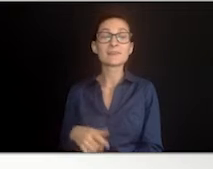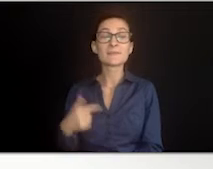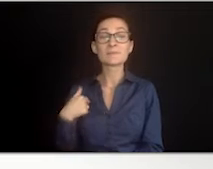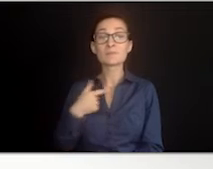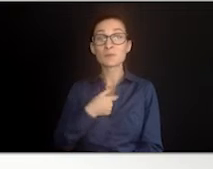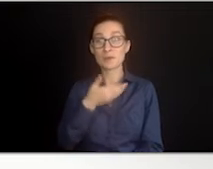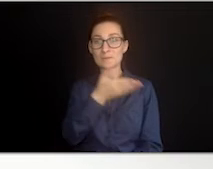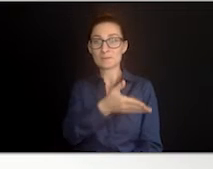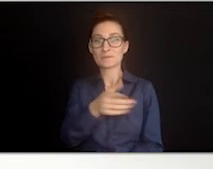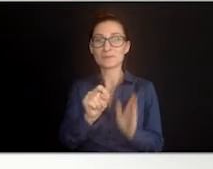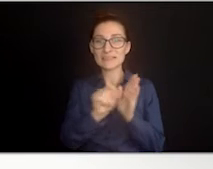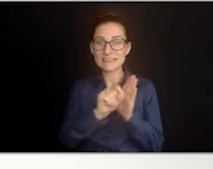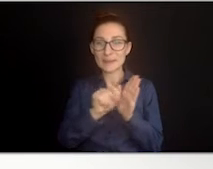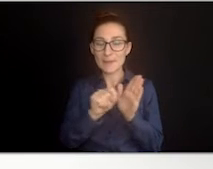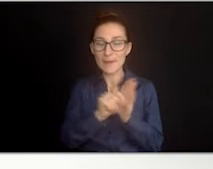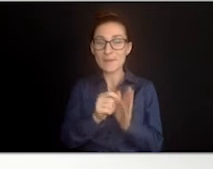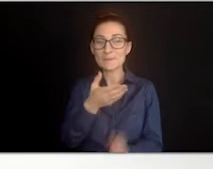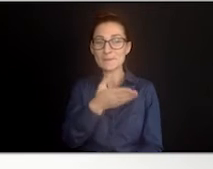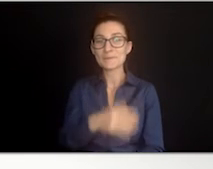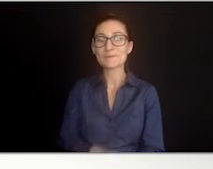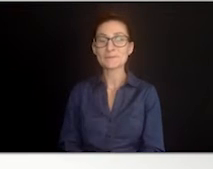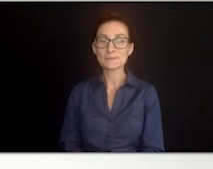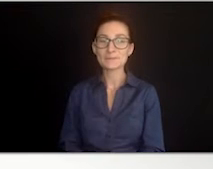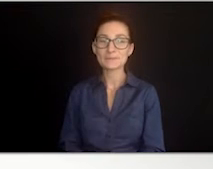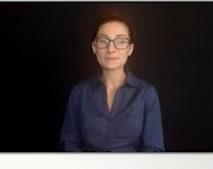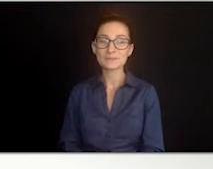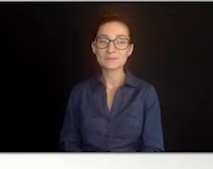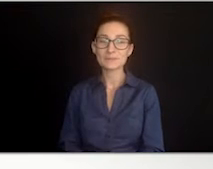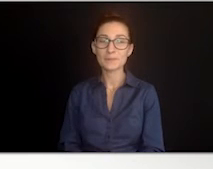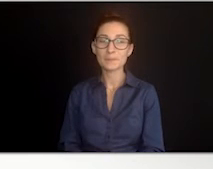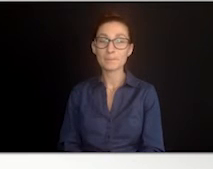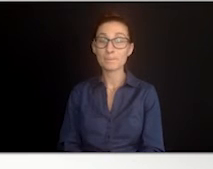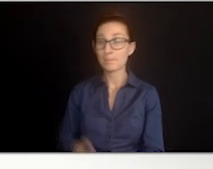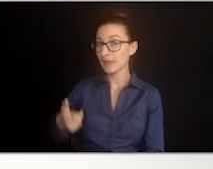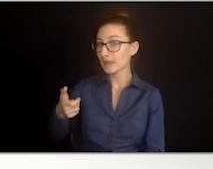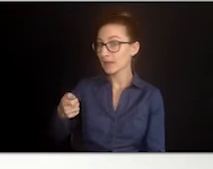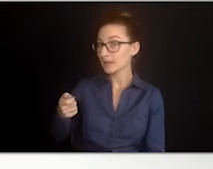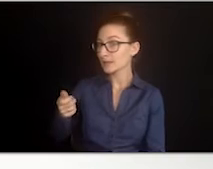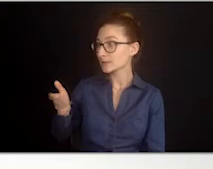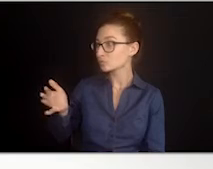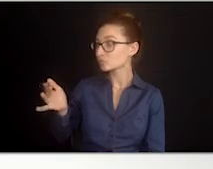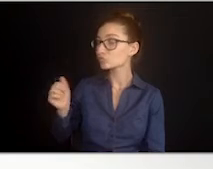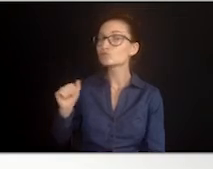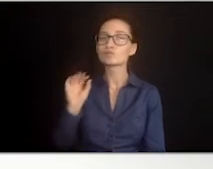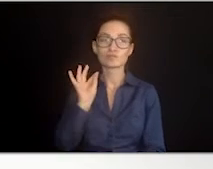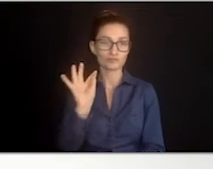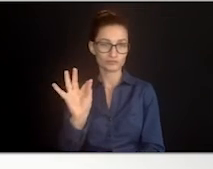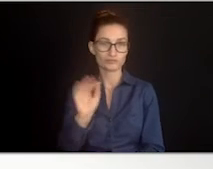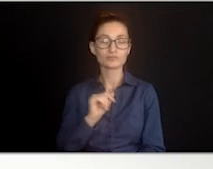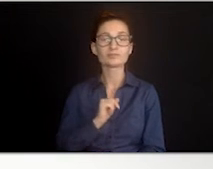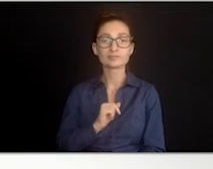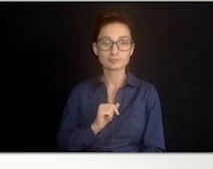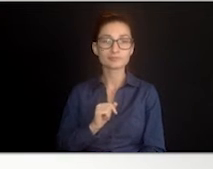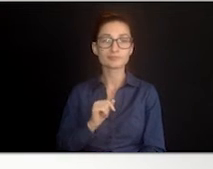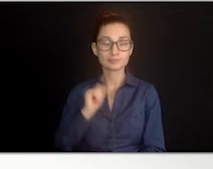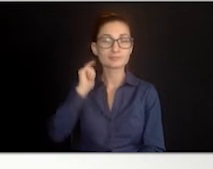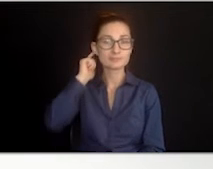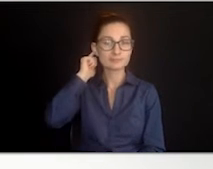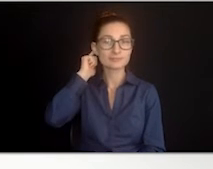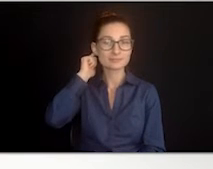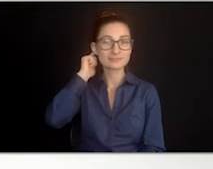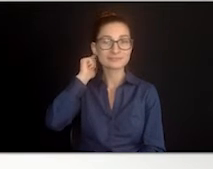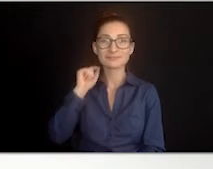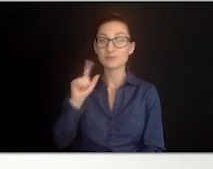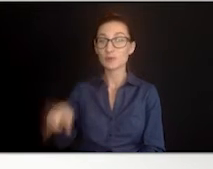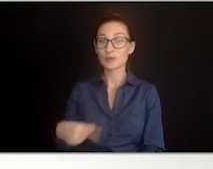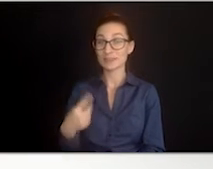Public Schools is our fiscal agent. Who's got the clicker? Okay, there we go. Thank you. It's because I